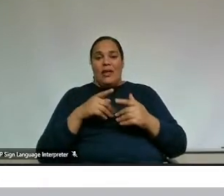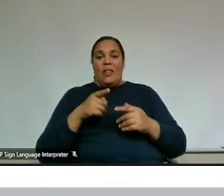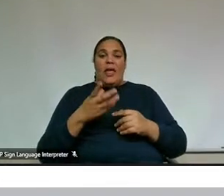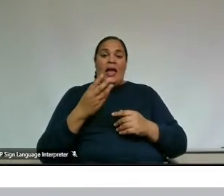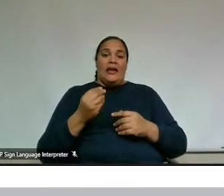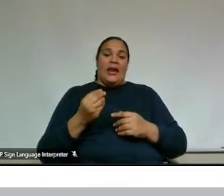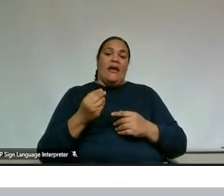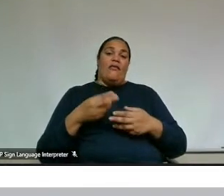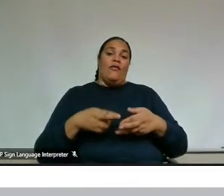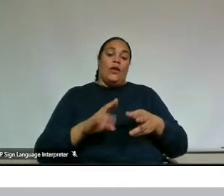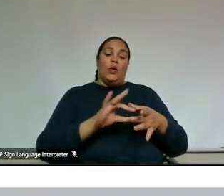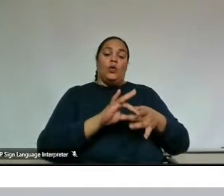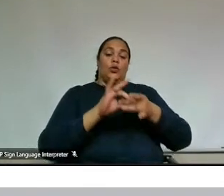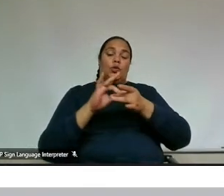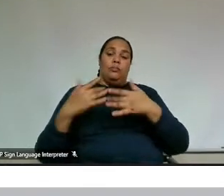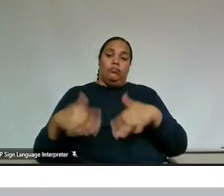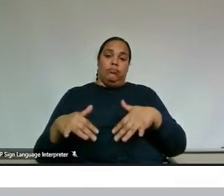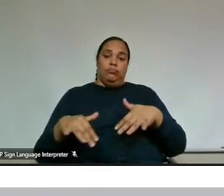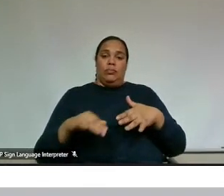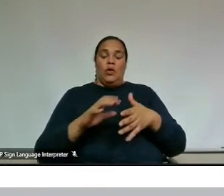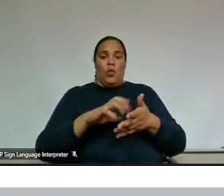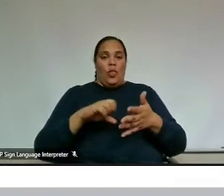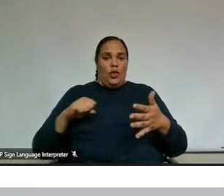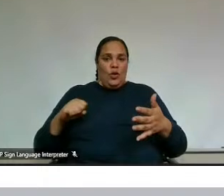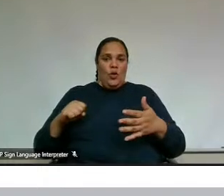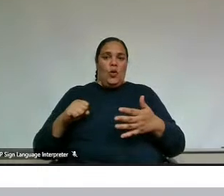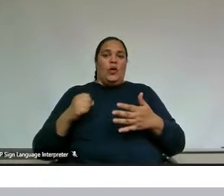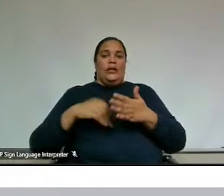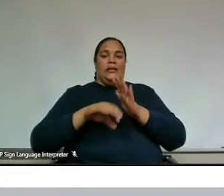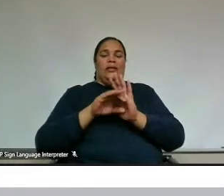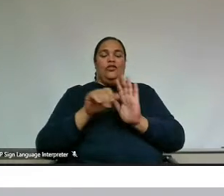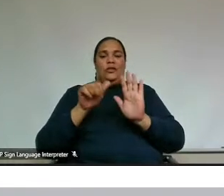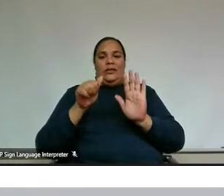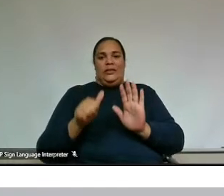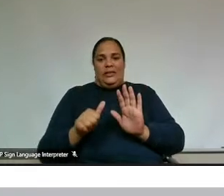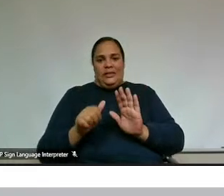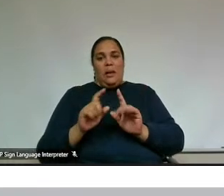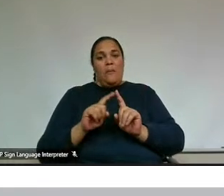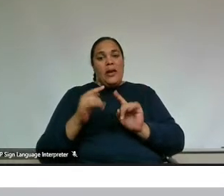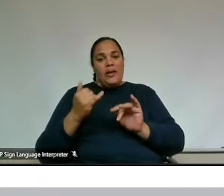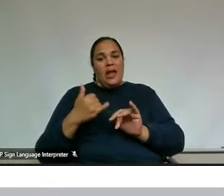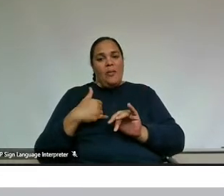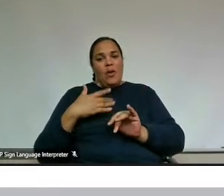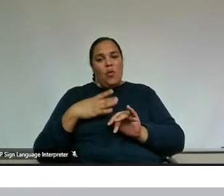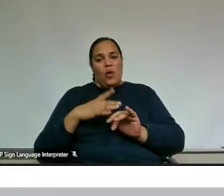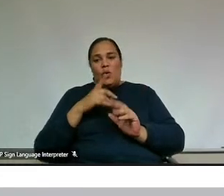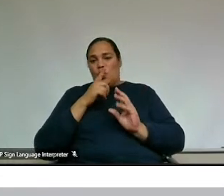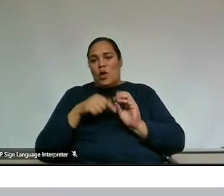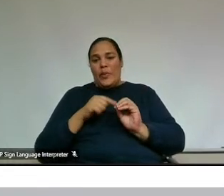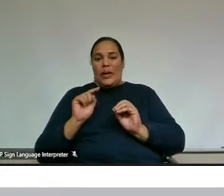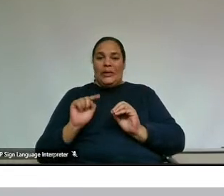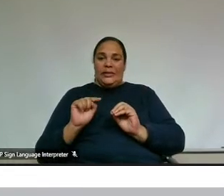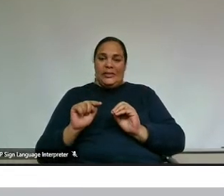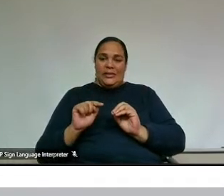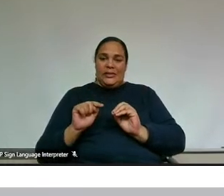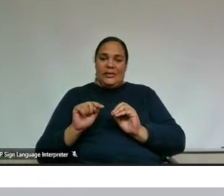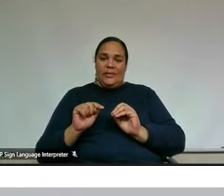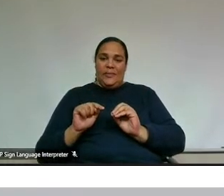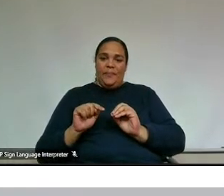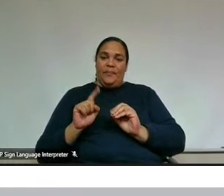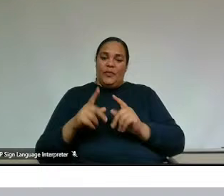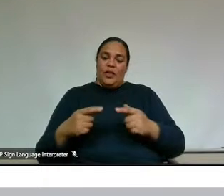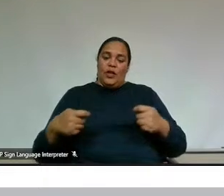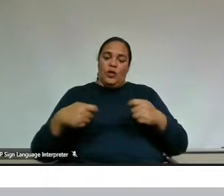as a road of joint significance has been withdrawn under the section 6 and other. Now I wanted to talk about the